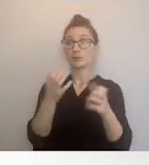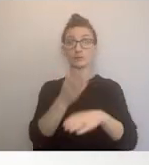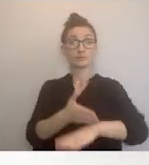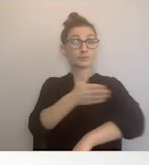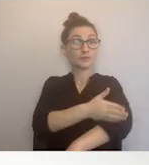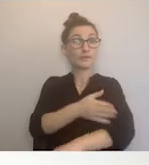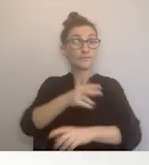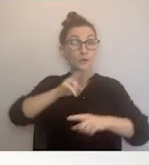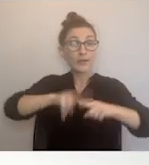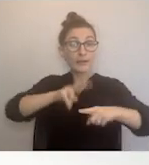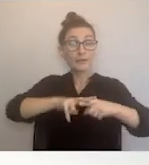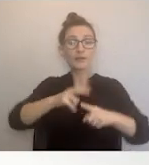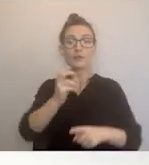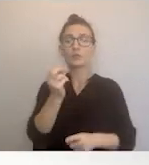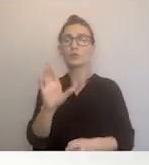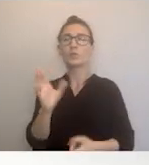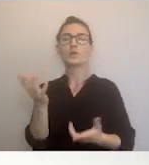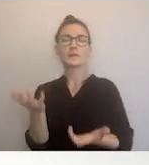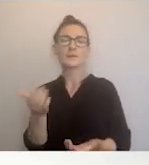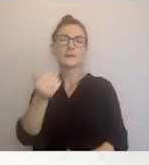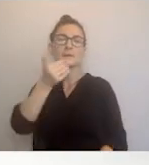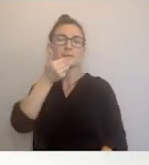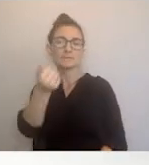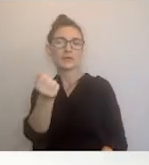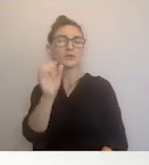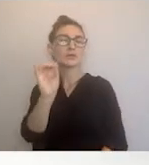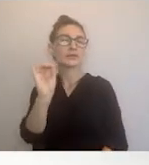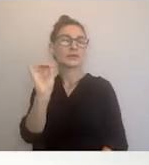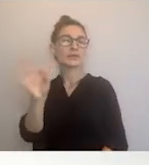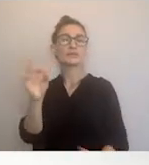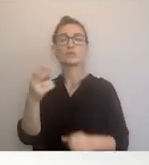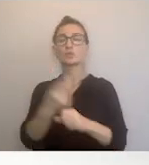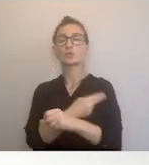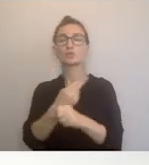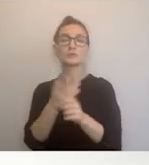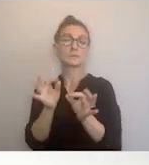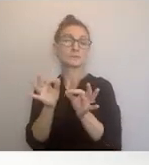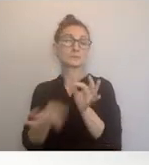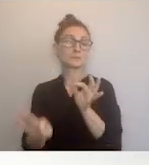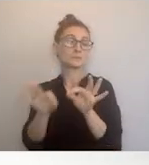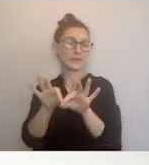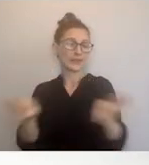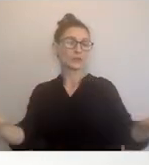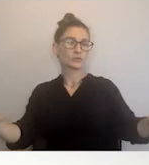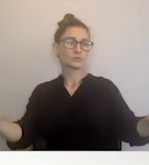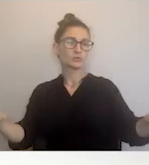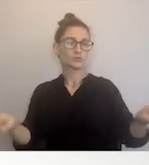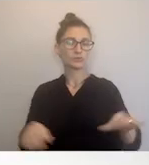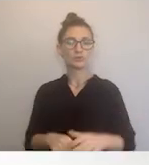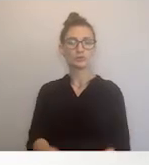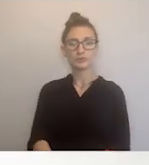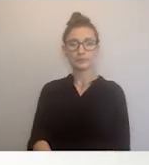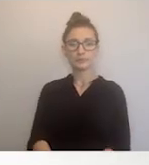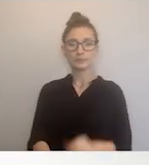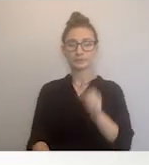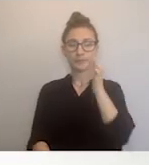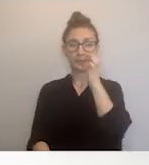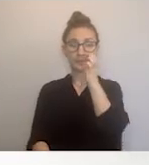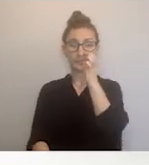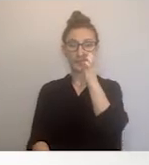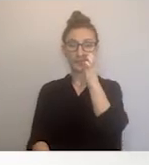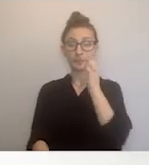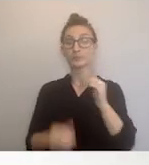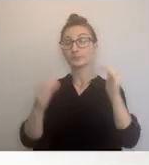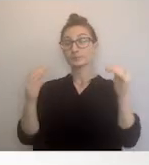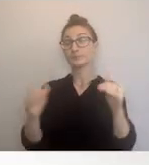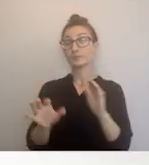are they someone who wants to build their vocabulary, or will they sound best and shine most by using maybe more simple language in